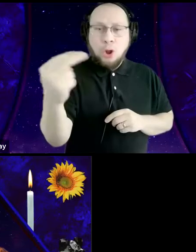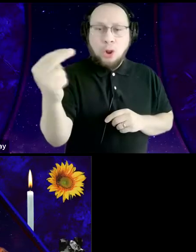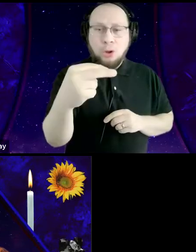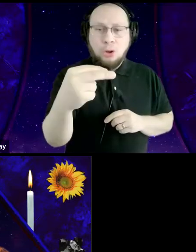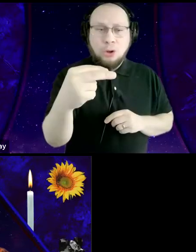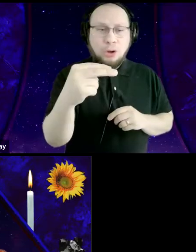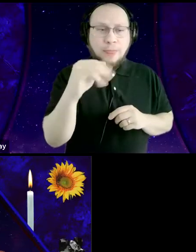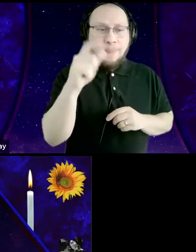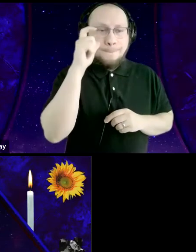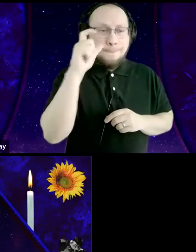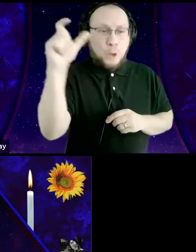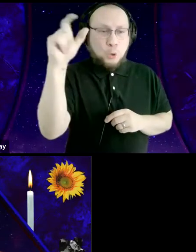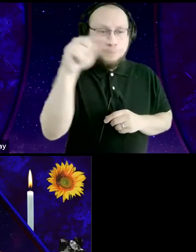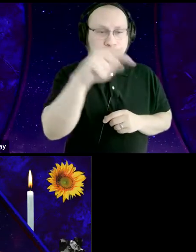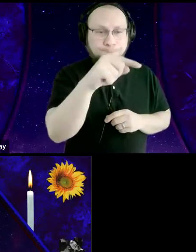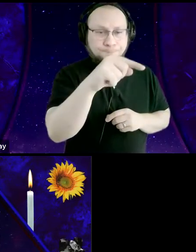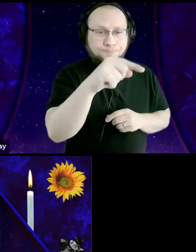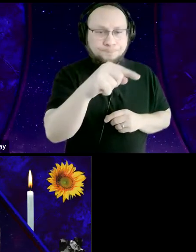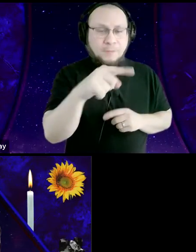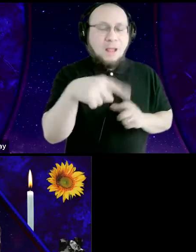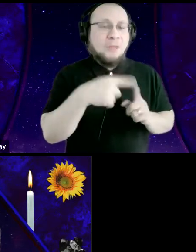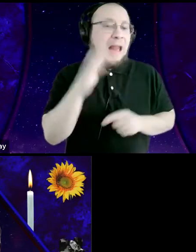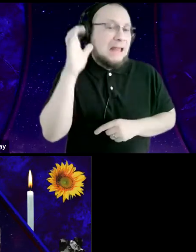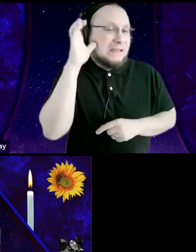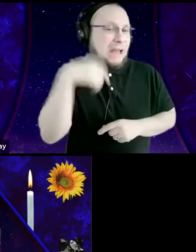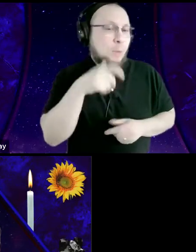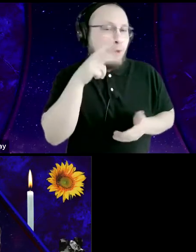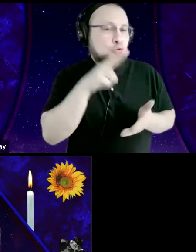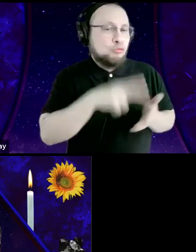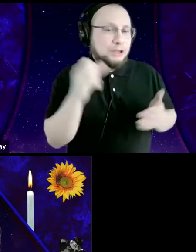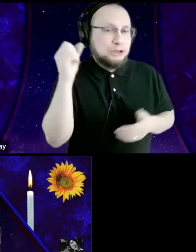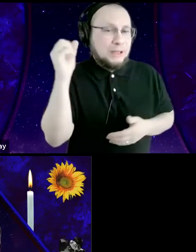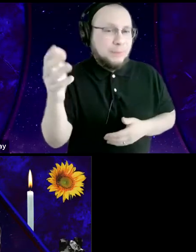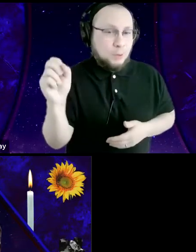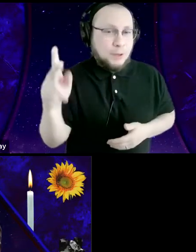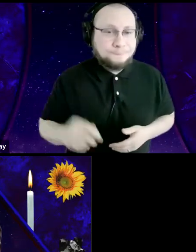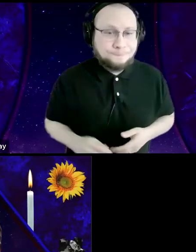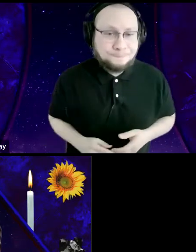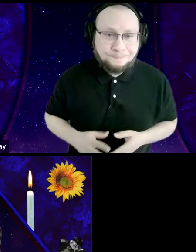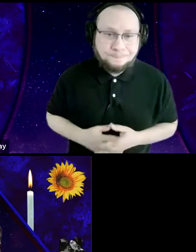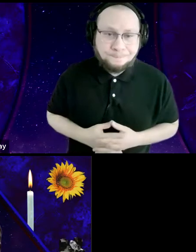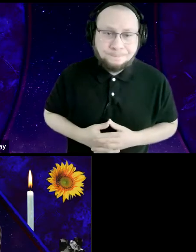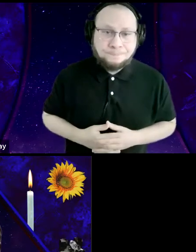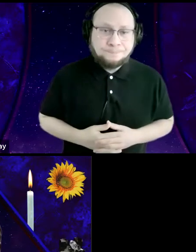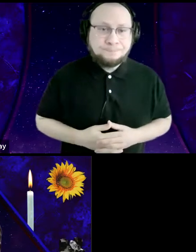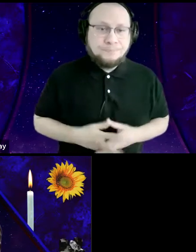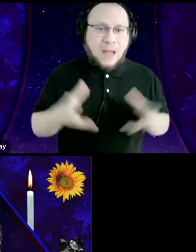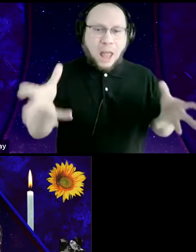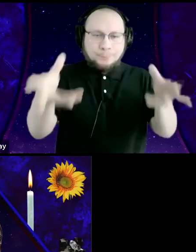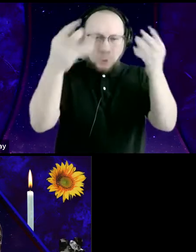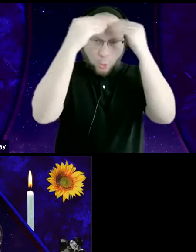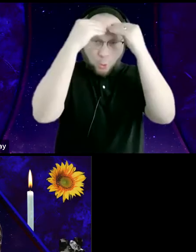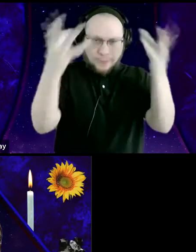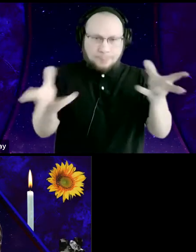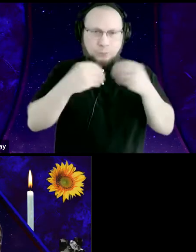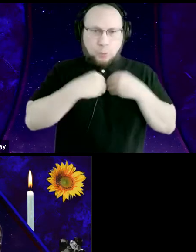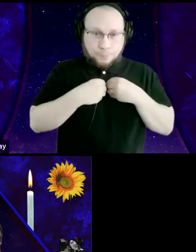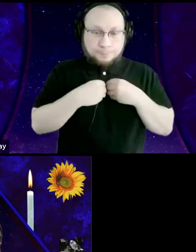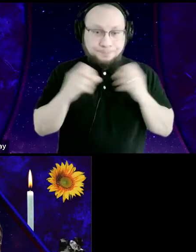I'm gonna have you look at the moon card while you listen to the words, but you can still let them, you know, wash over you as you will.